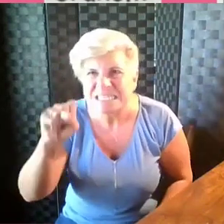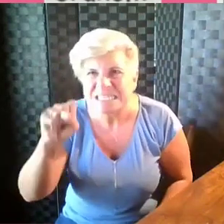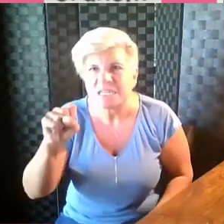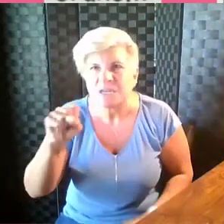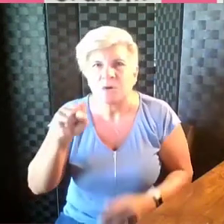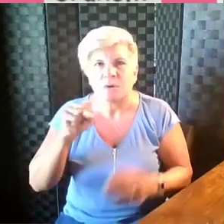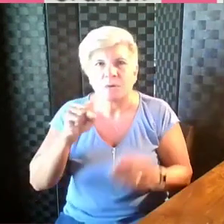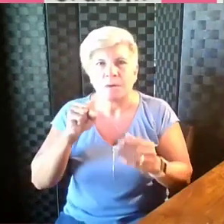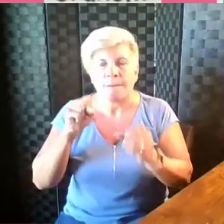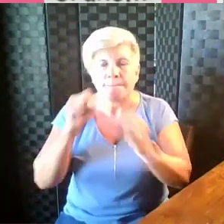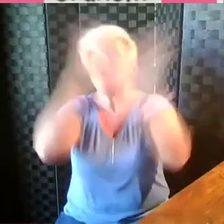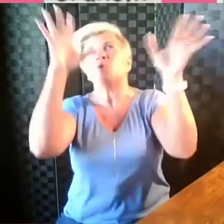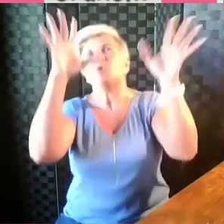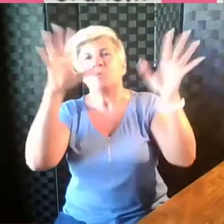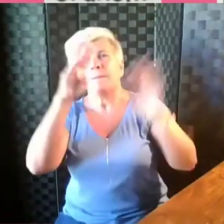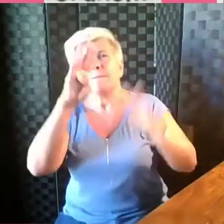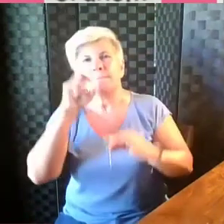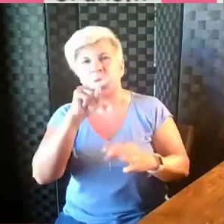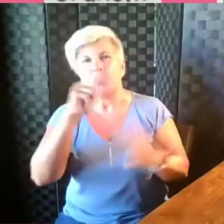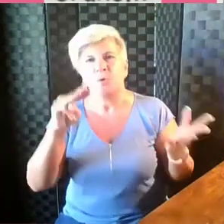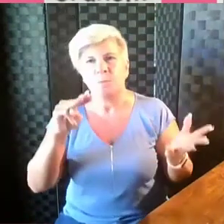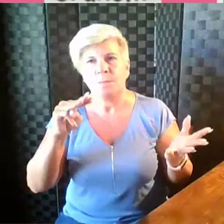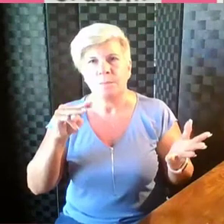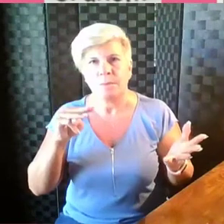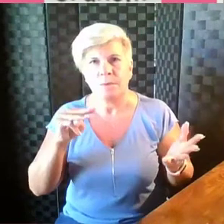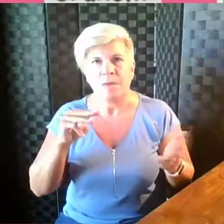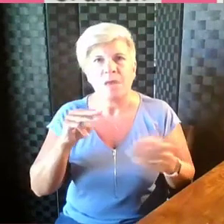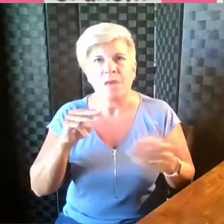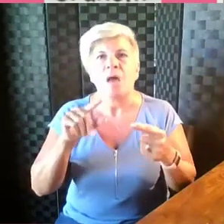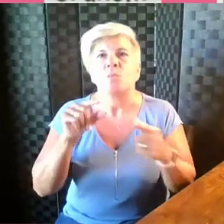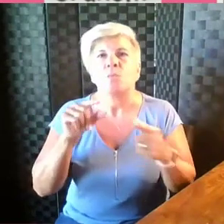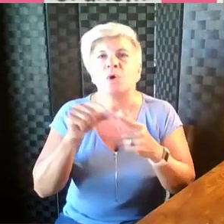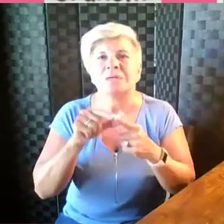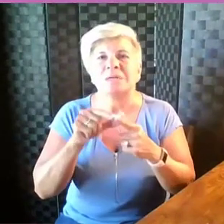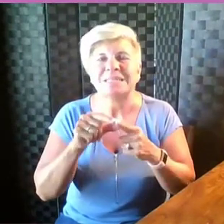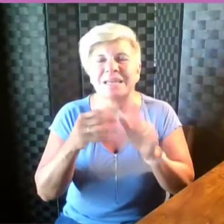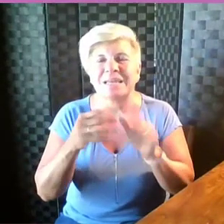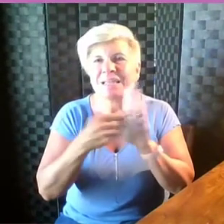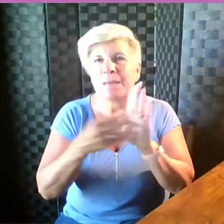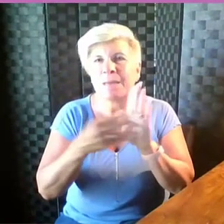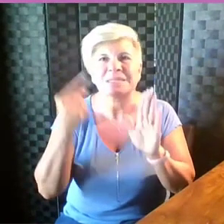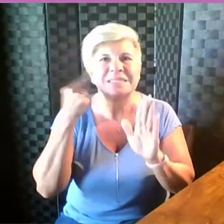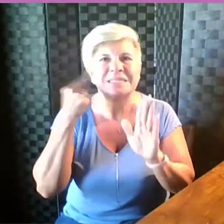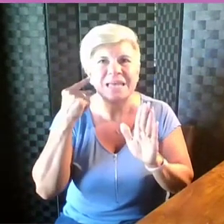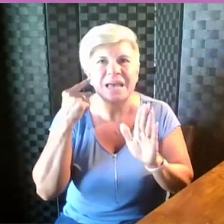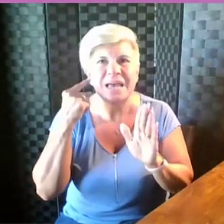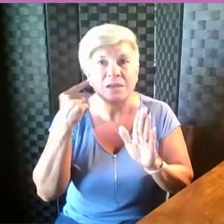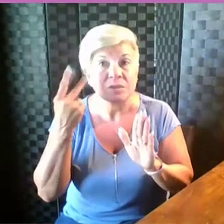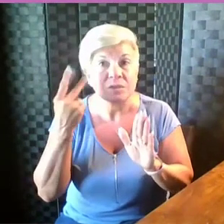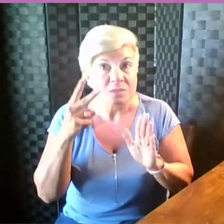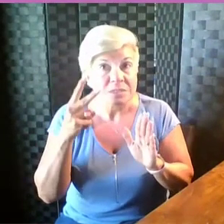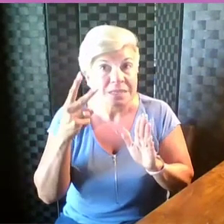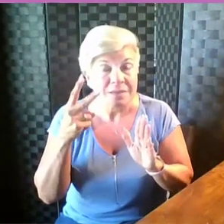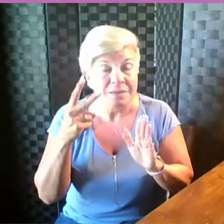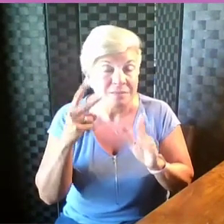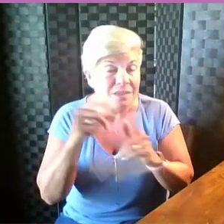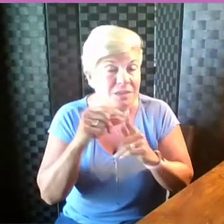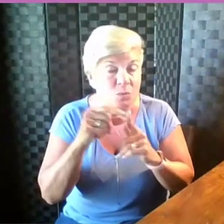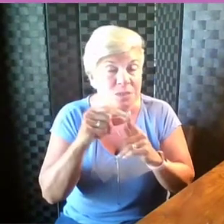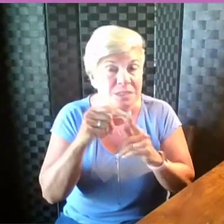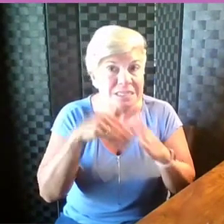of onomatopoeia. So when you see those in a story, which I'm sure you've probably seen them in movies or even on TV